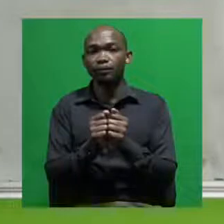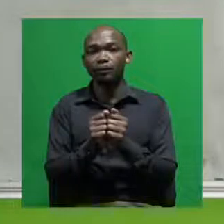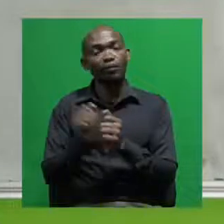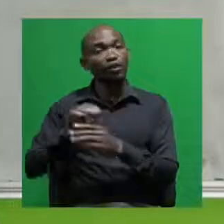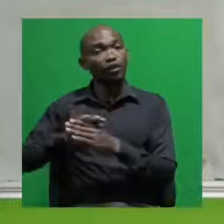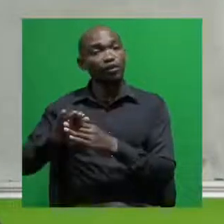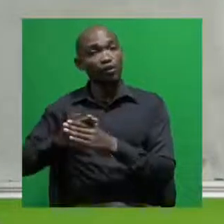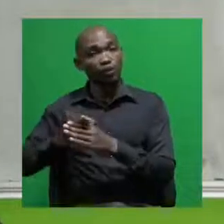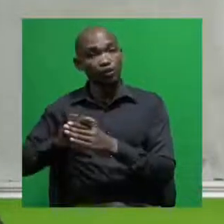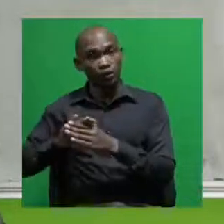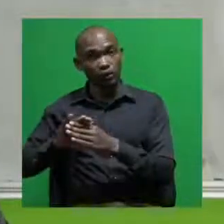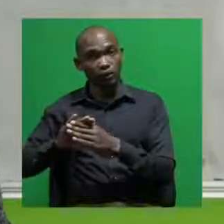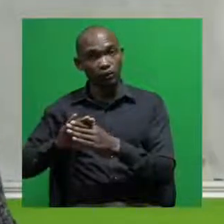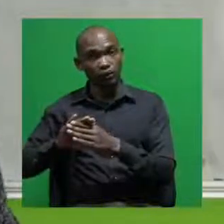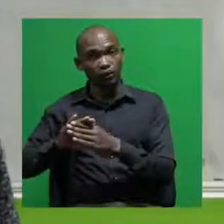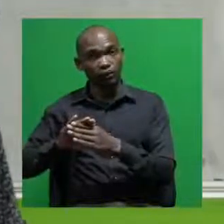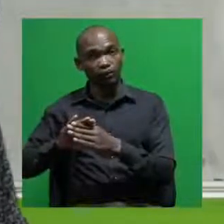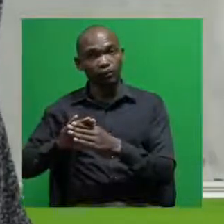used